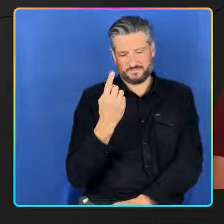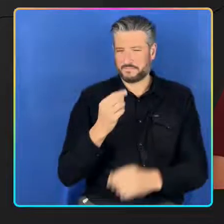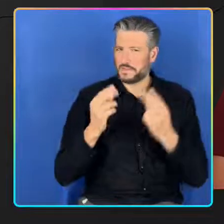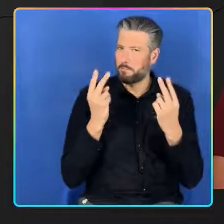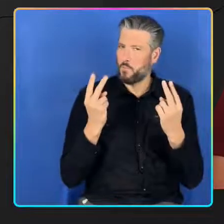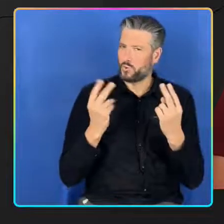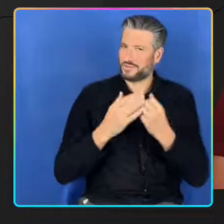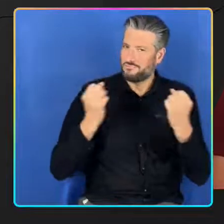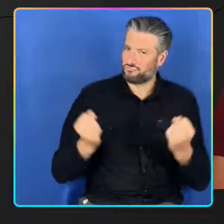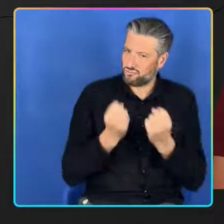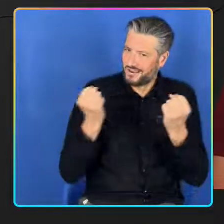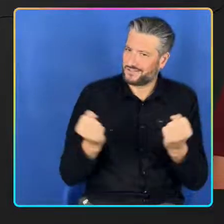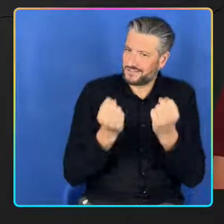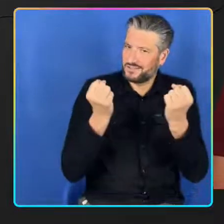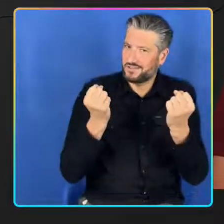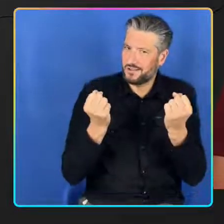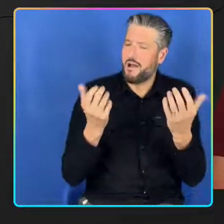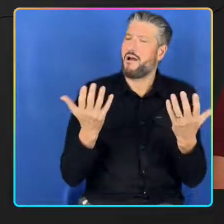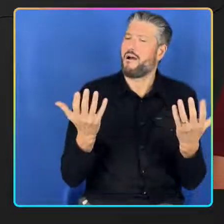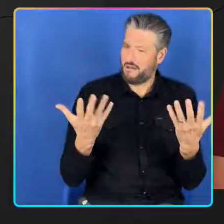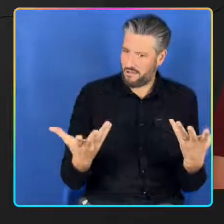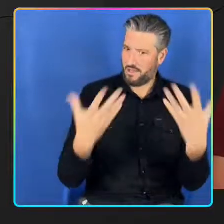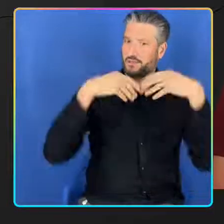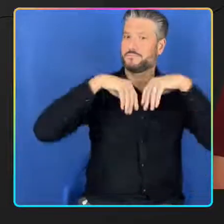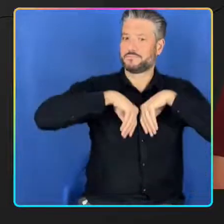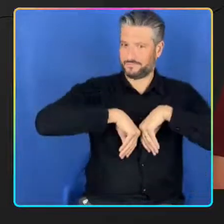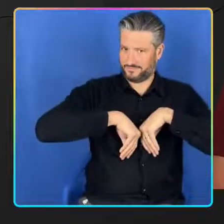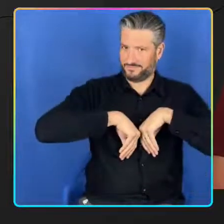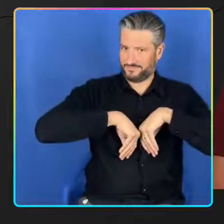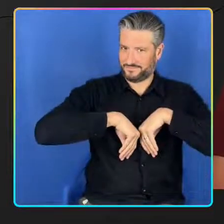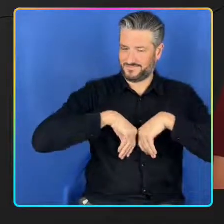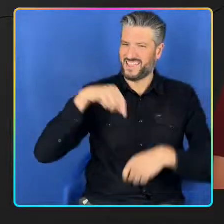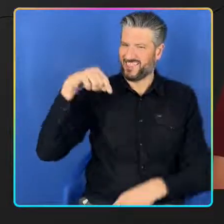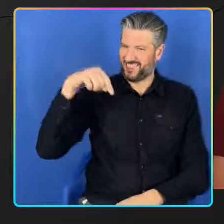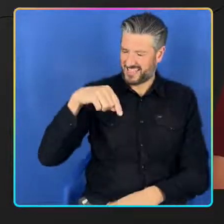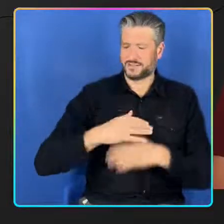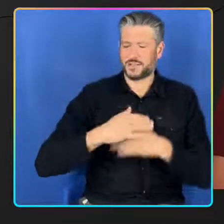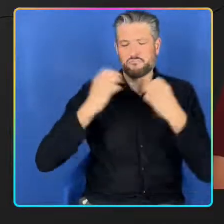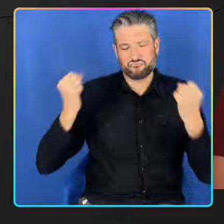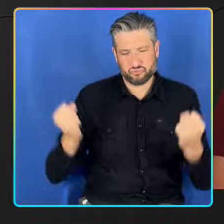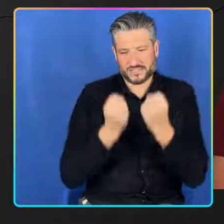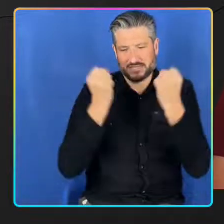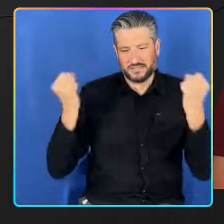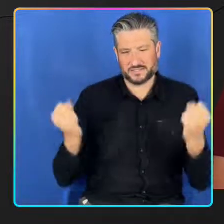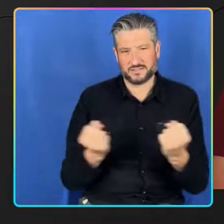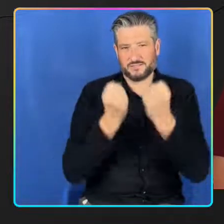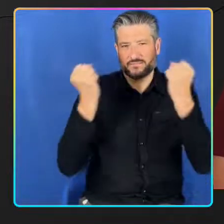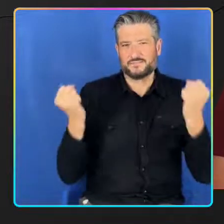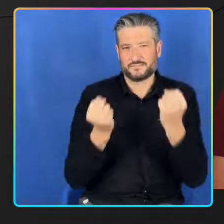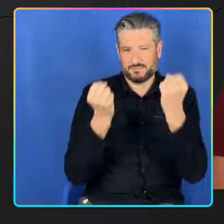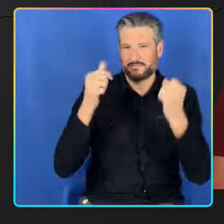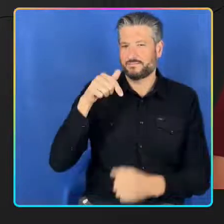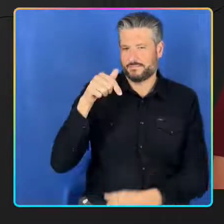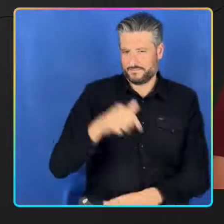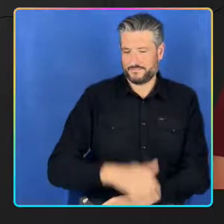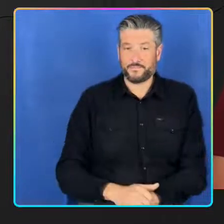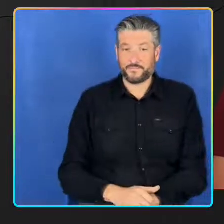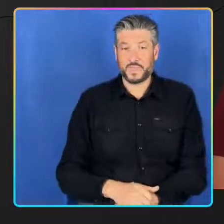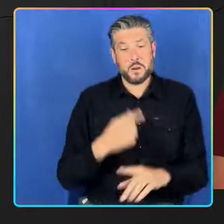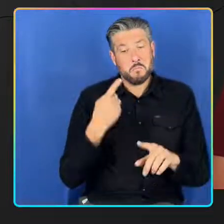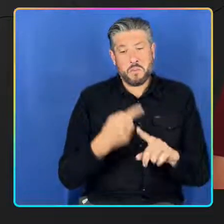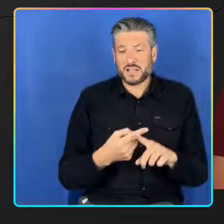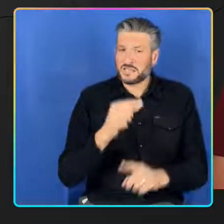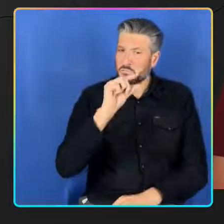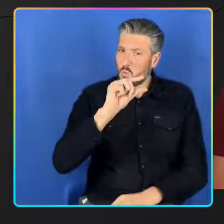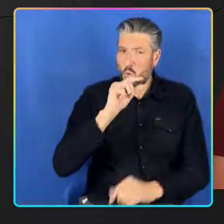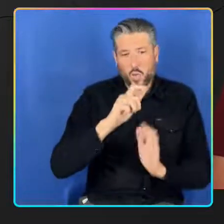to shoot yourself in the foot. So practice, and trying to come up with little projects that I can do to learn a new technology. I think